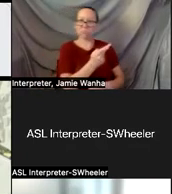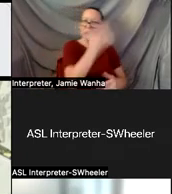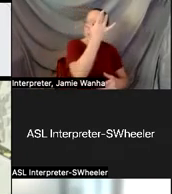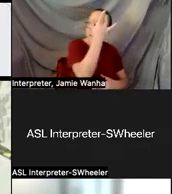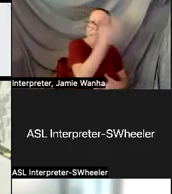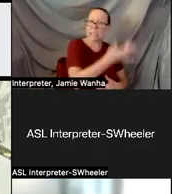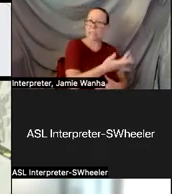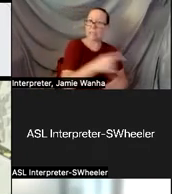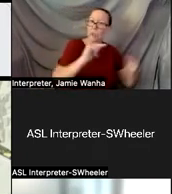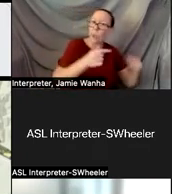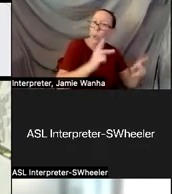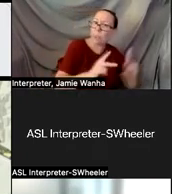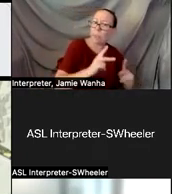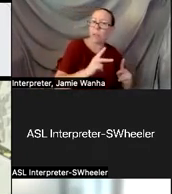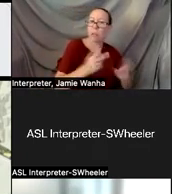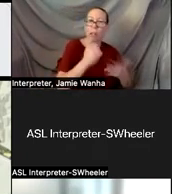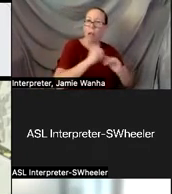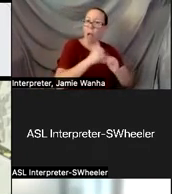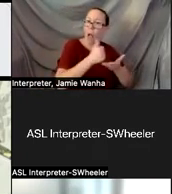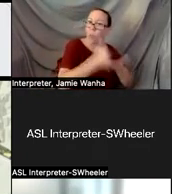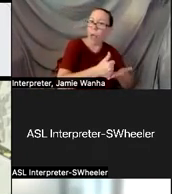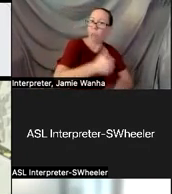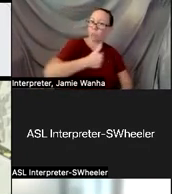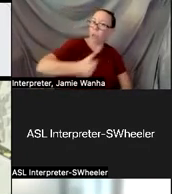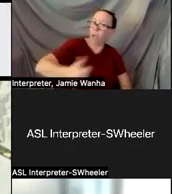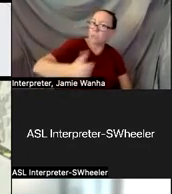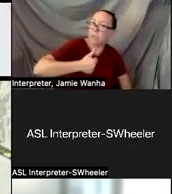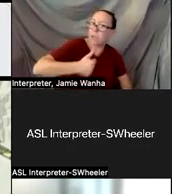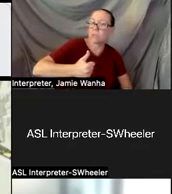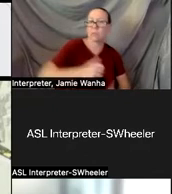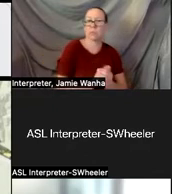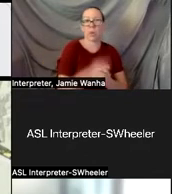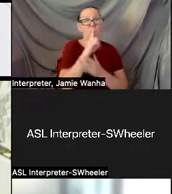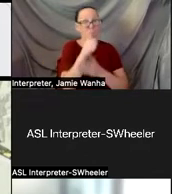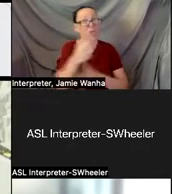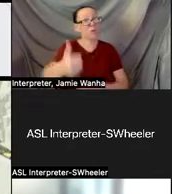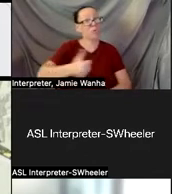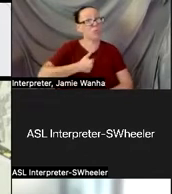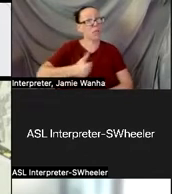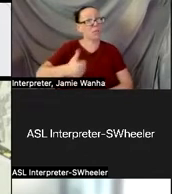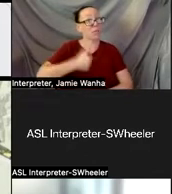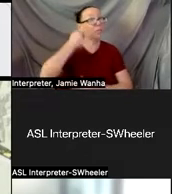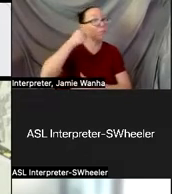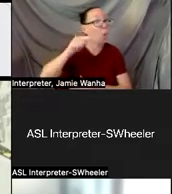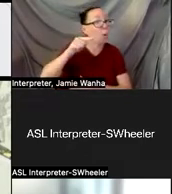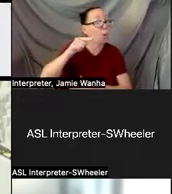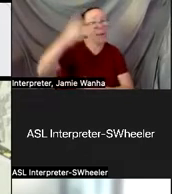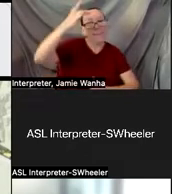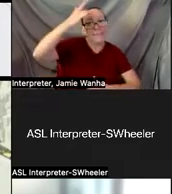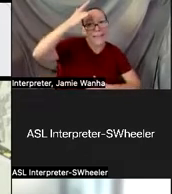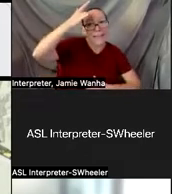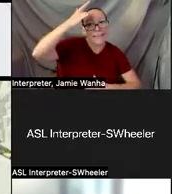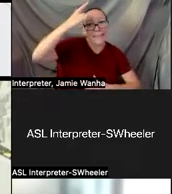lifelines to restore will be transportation, really transportation of the sick and injured, because there, of course, is